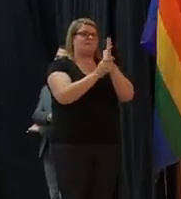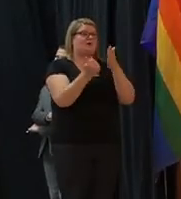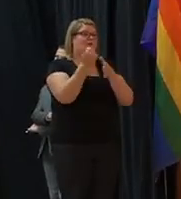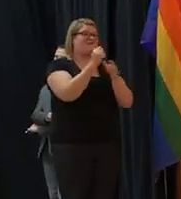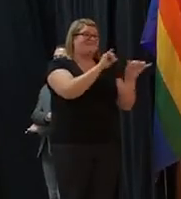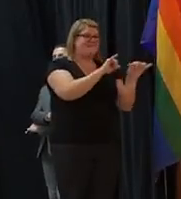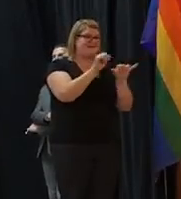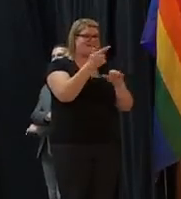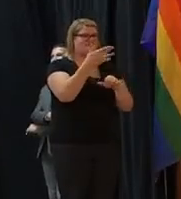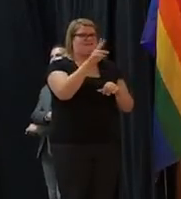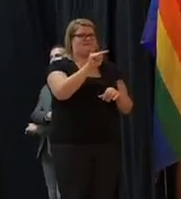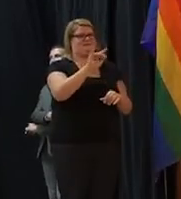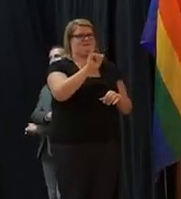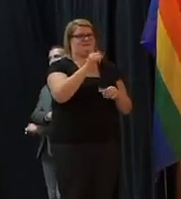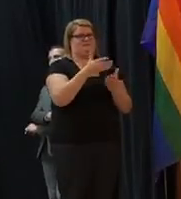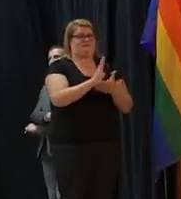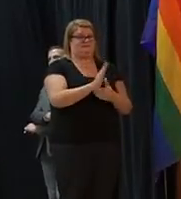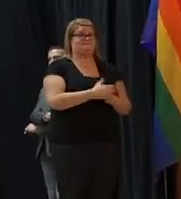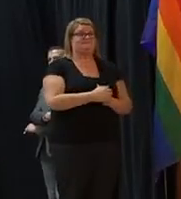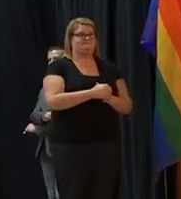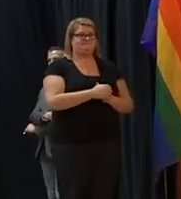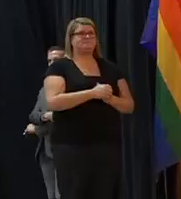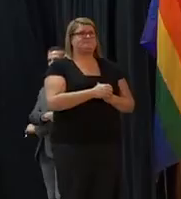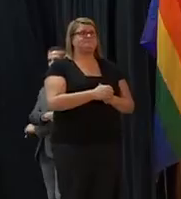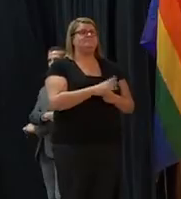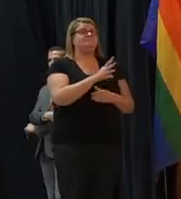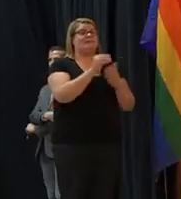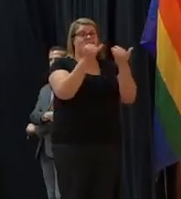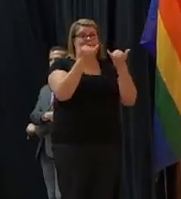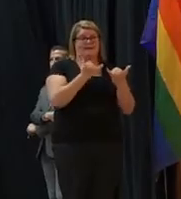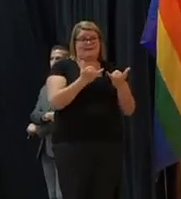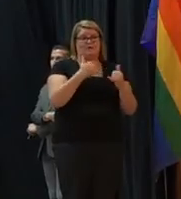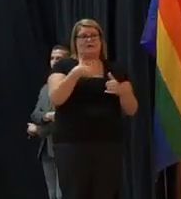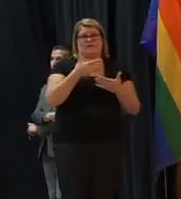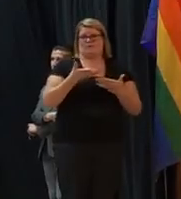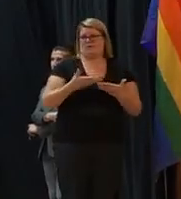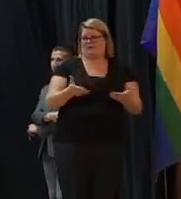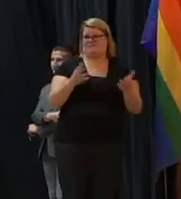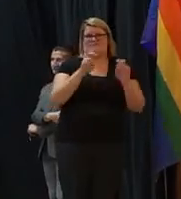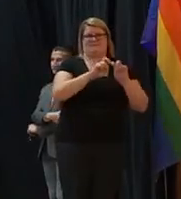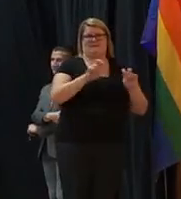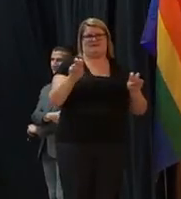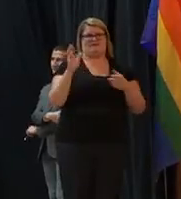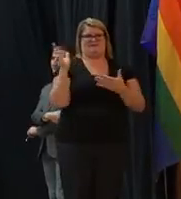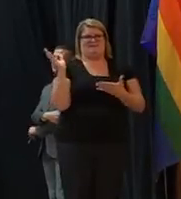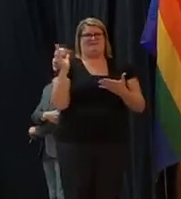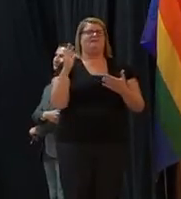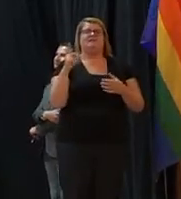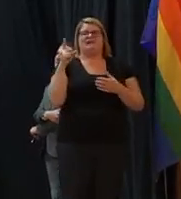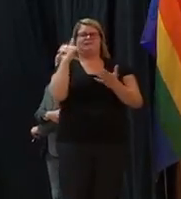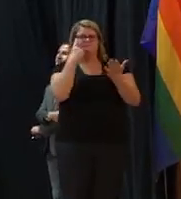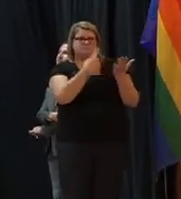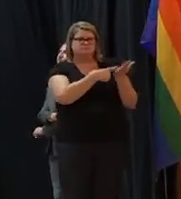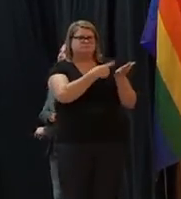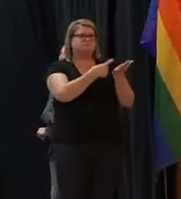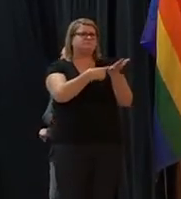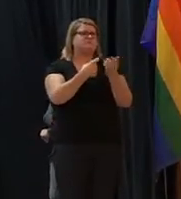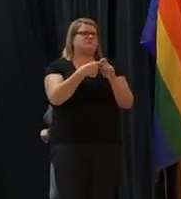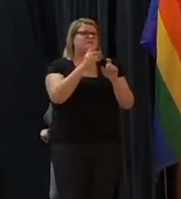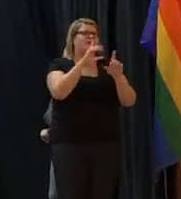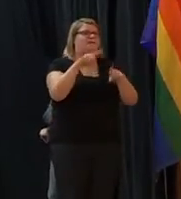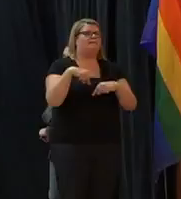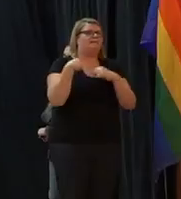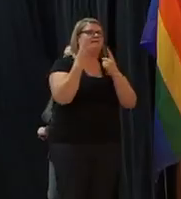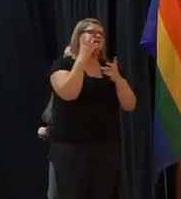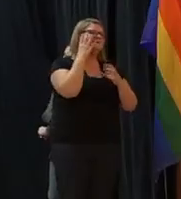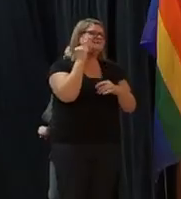as LGBTI rights. And now, I welcome the panel to share some of their vignettes from their